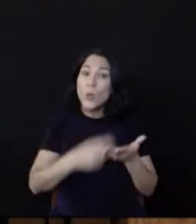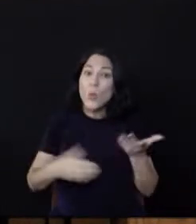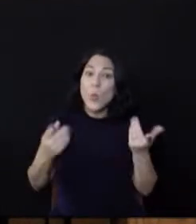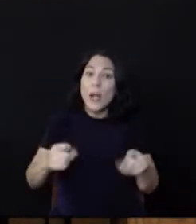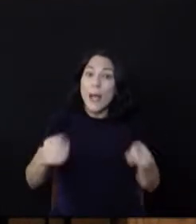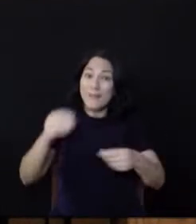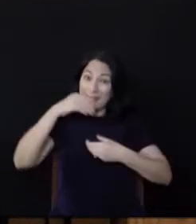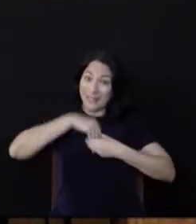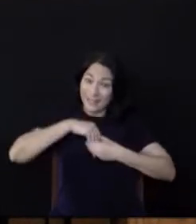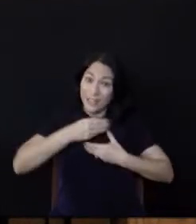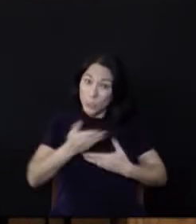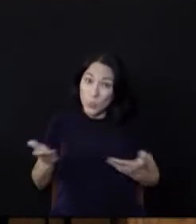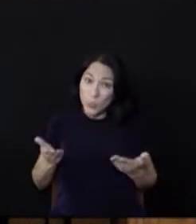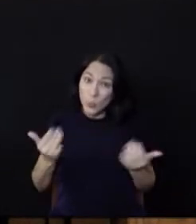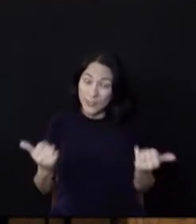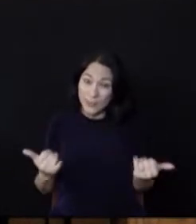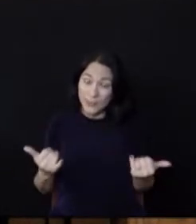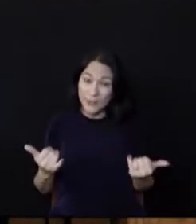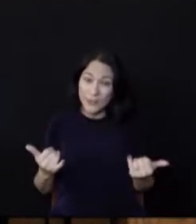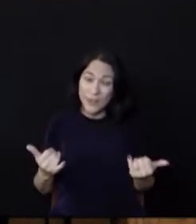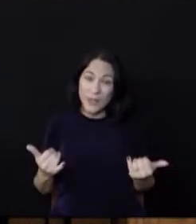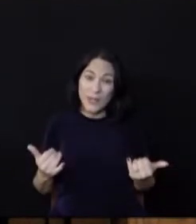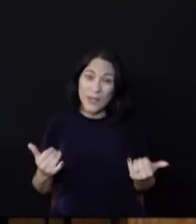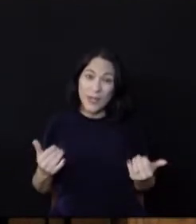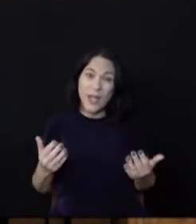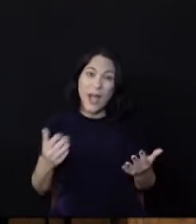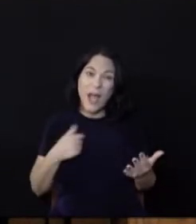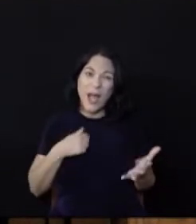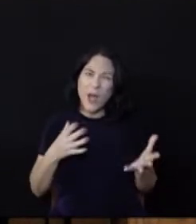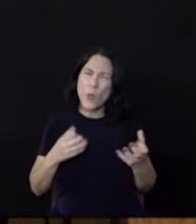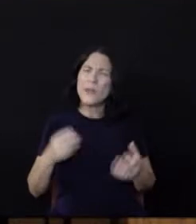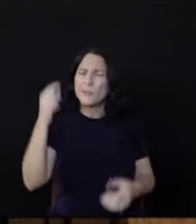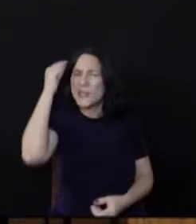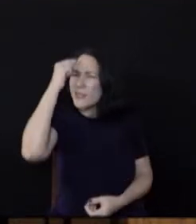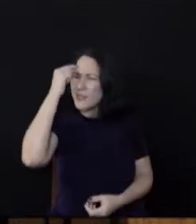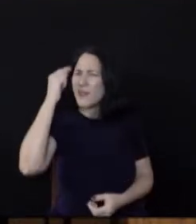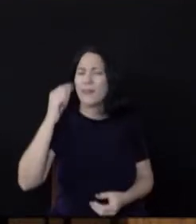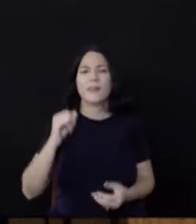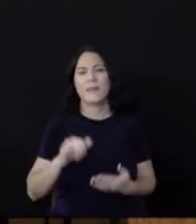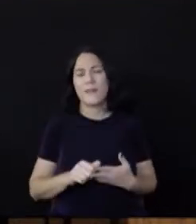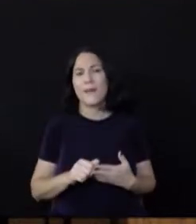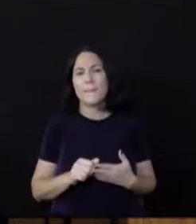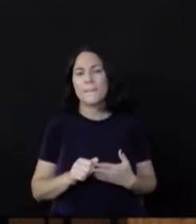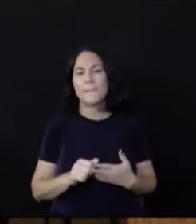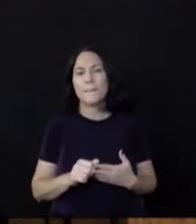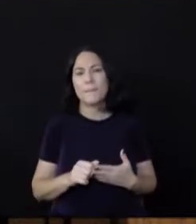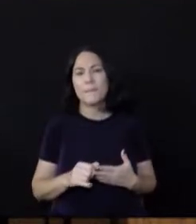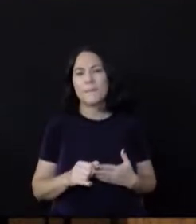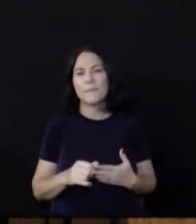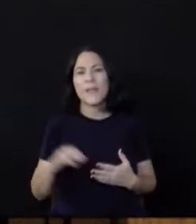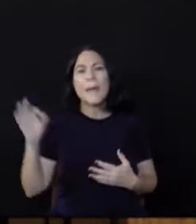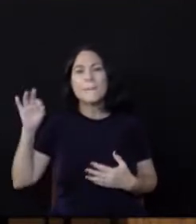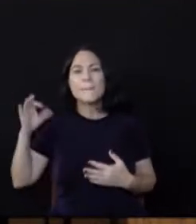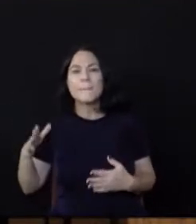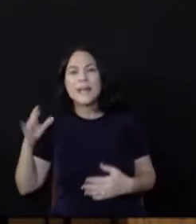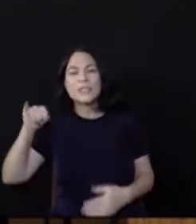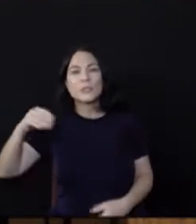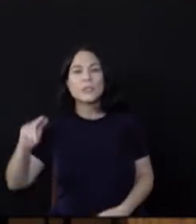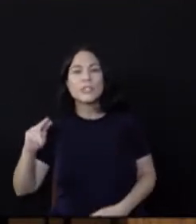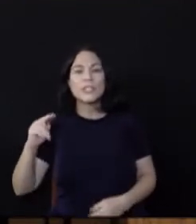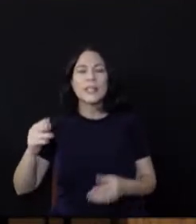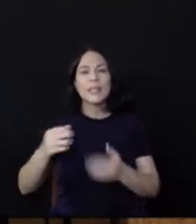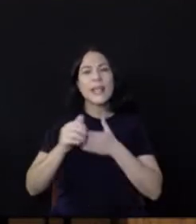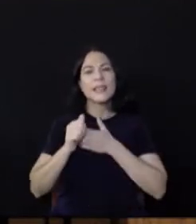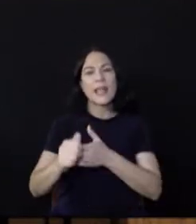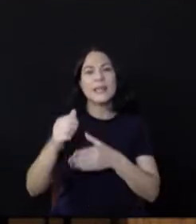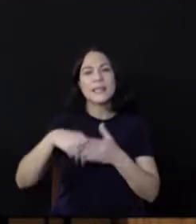in this time? That's something I want us to be so mindful of. And as Pastor Jen has already led us in our time of prayer, what is it that we